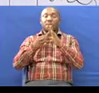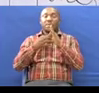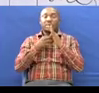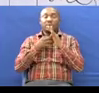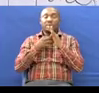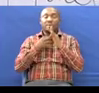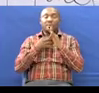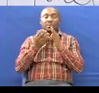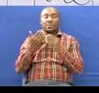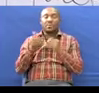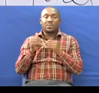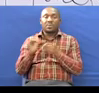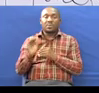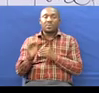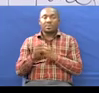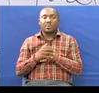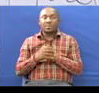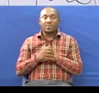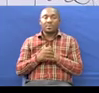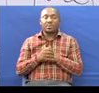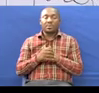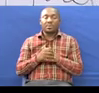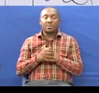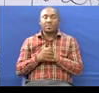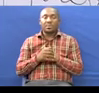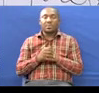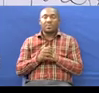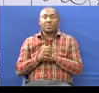can be in relation to the